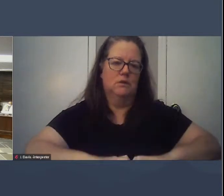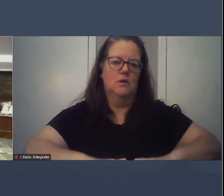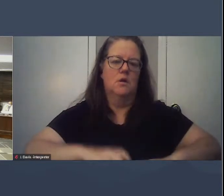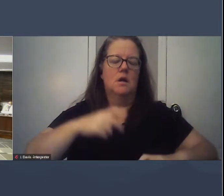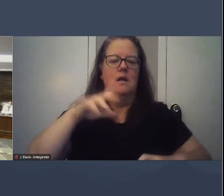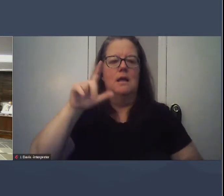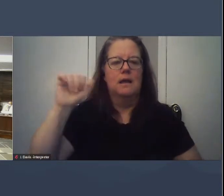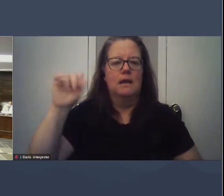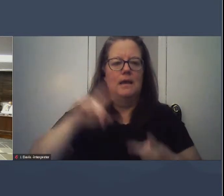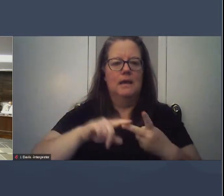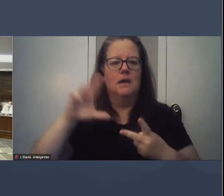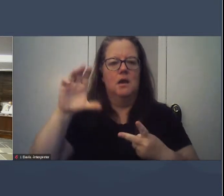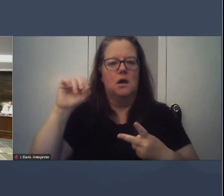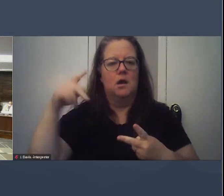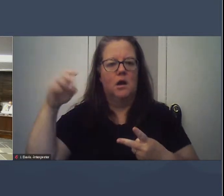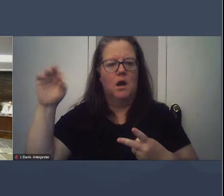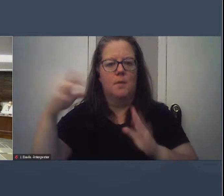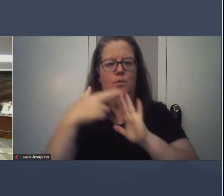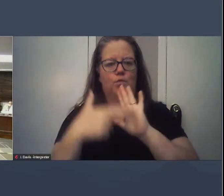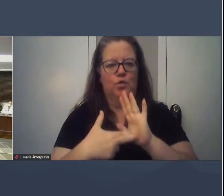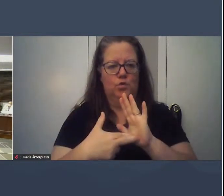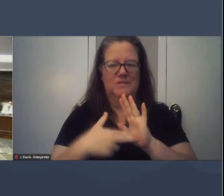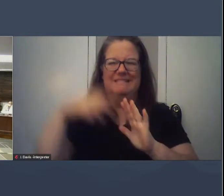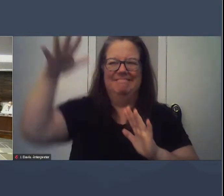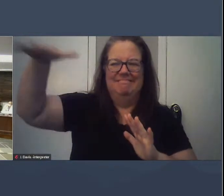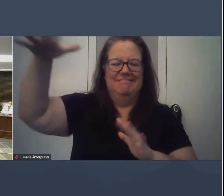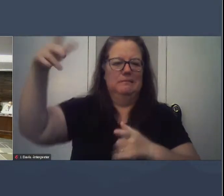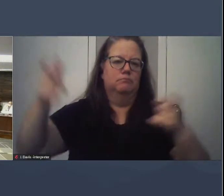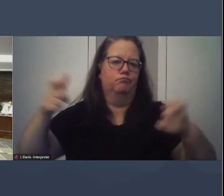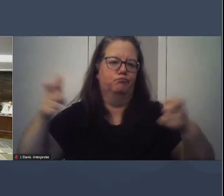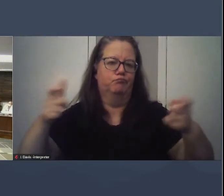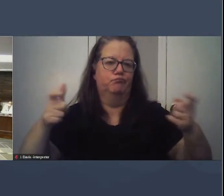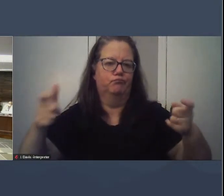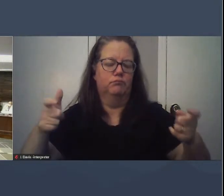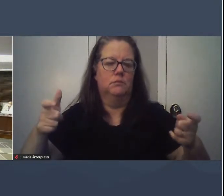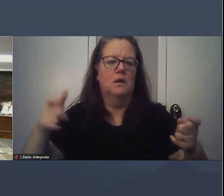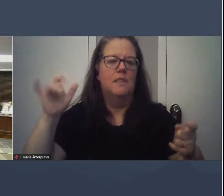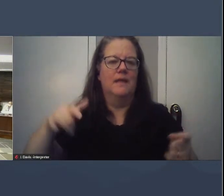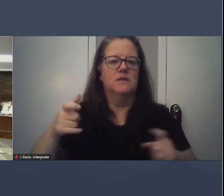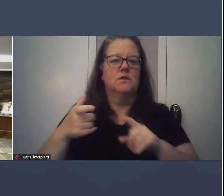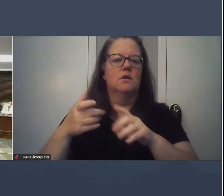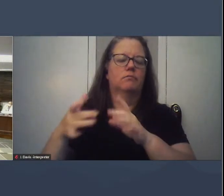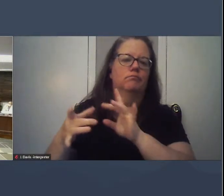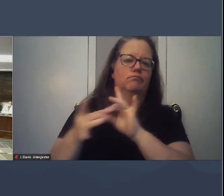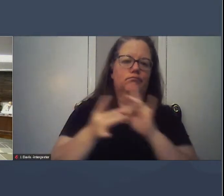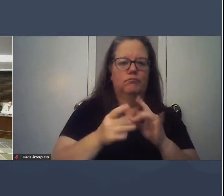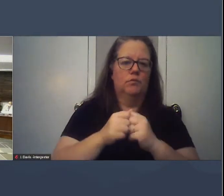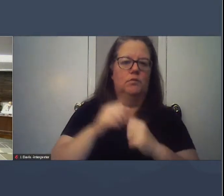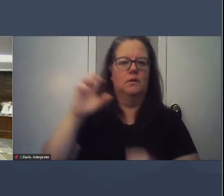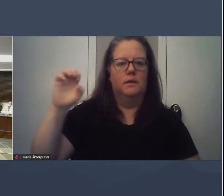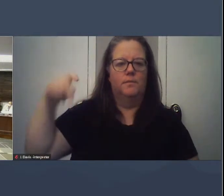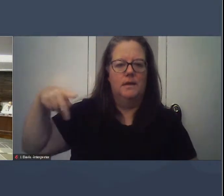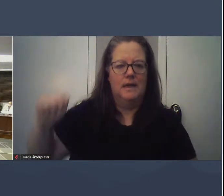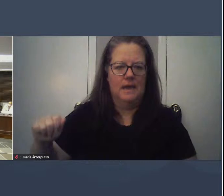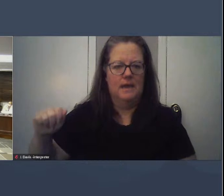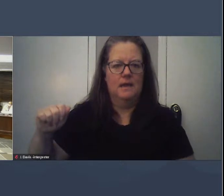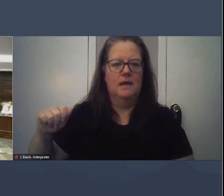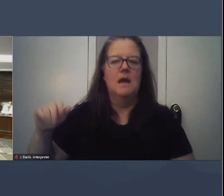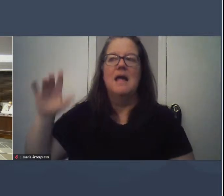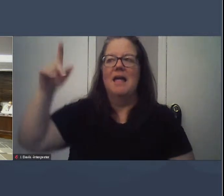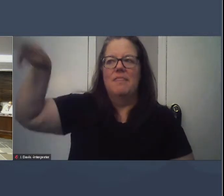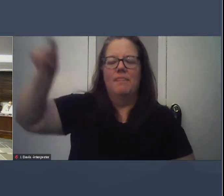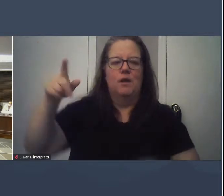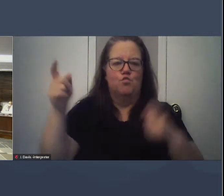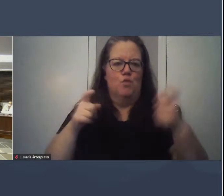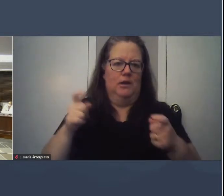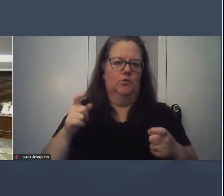rule that we have, all that goes through the TDEC, the local Tennessee, who is the arm of the EPA. Right. So that is our regulatory authority for all of